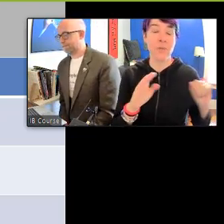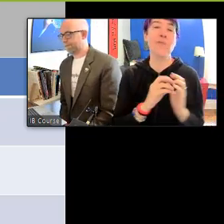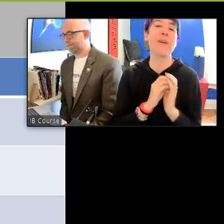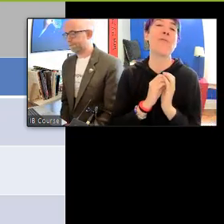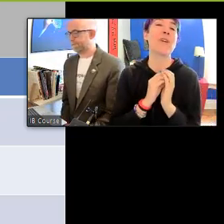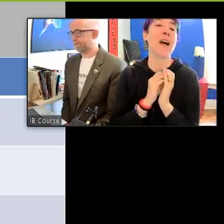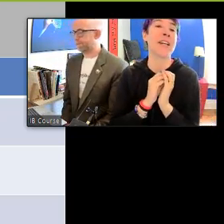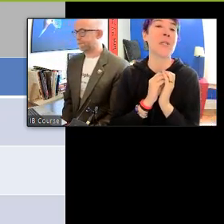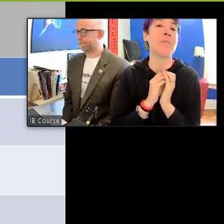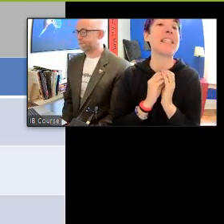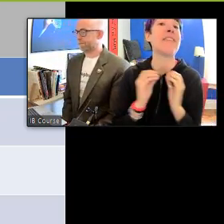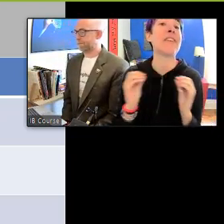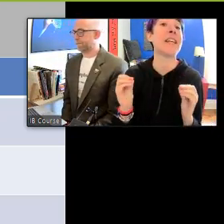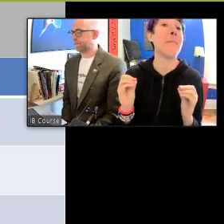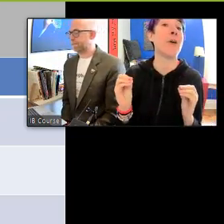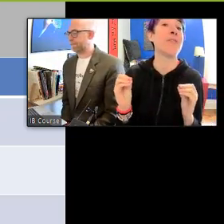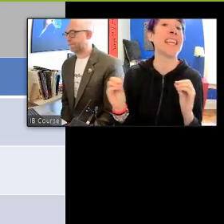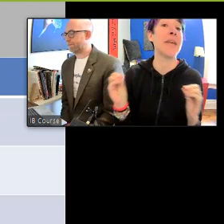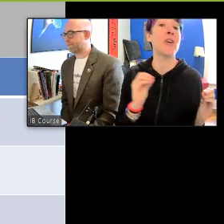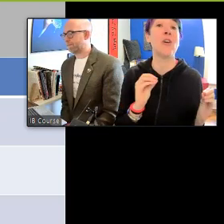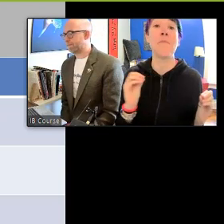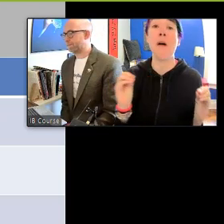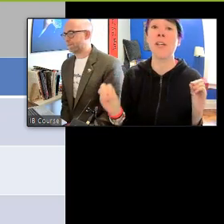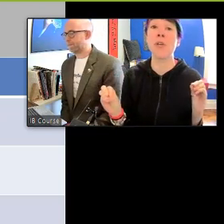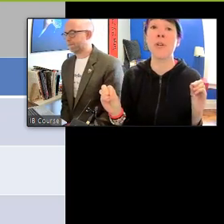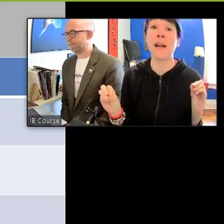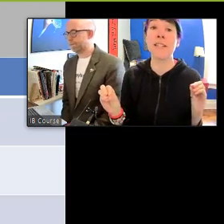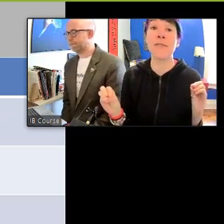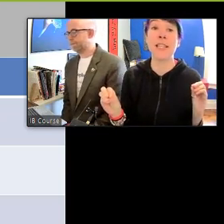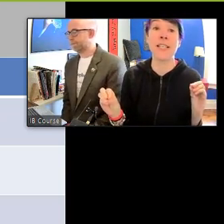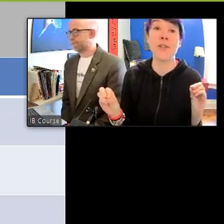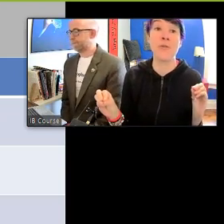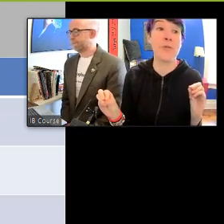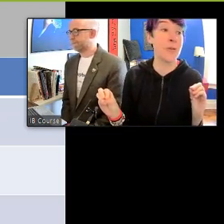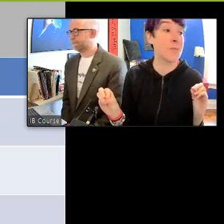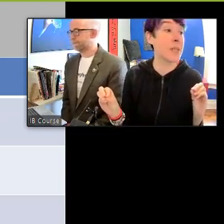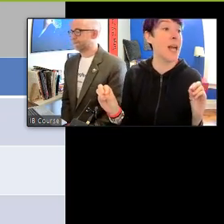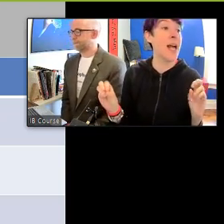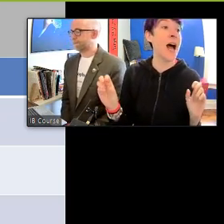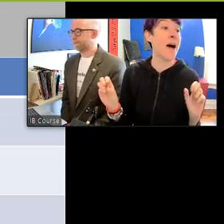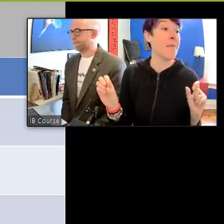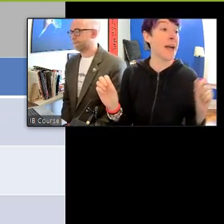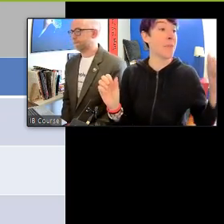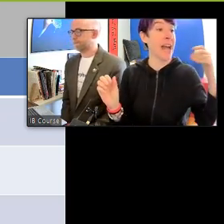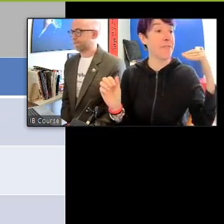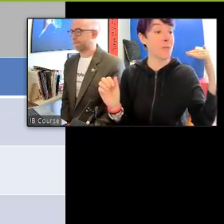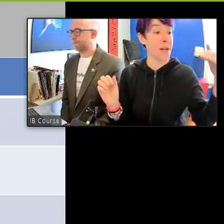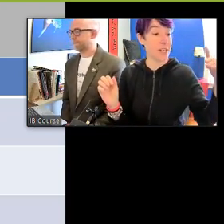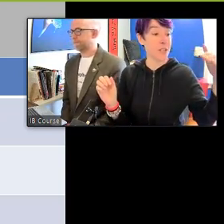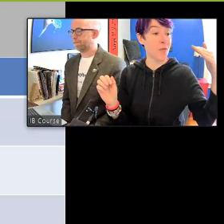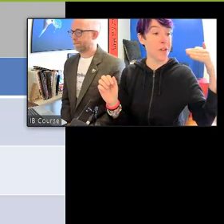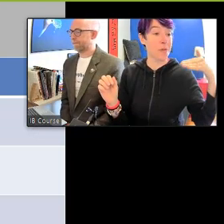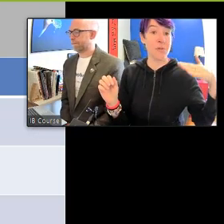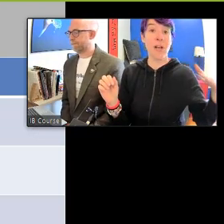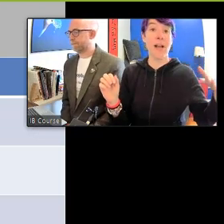fish. We're talking specifically about the hemoglobin molecule relative to these two groups. And then we have some